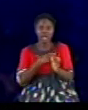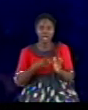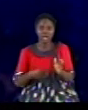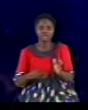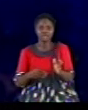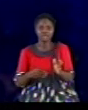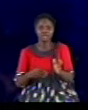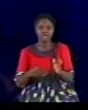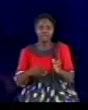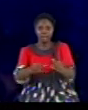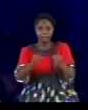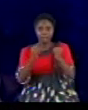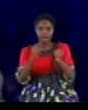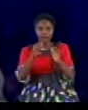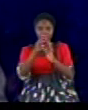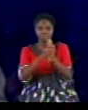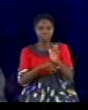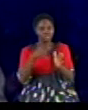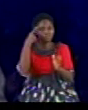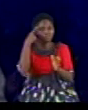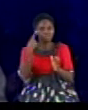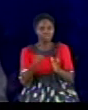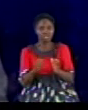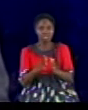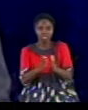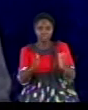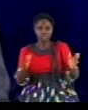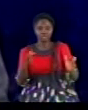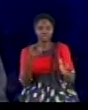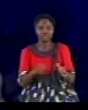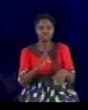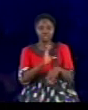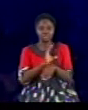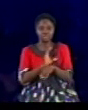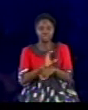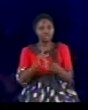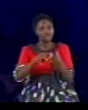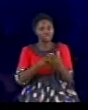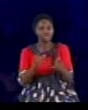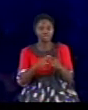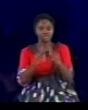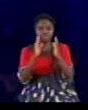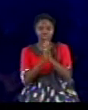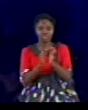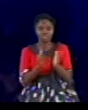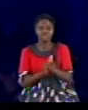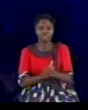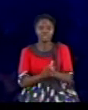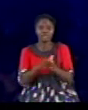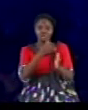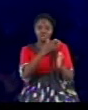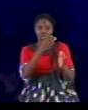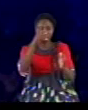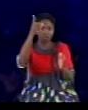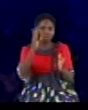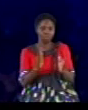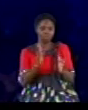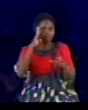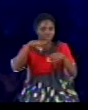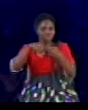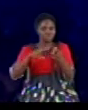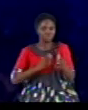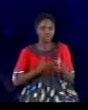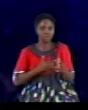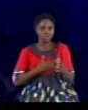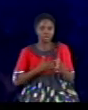empowerment for expansion of the church. Begin to pray that God will give our general superintendent more